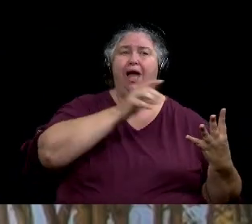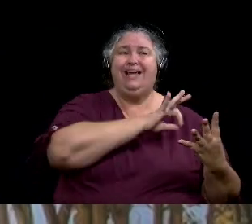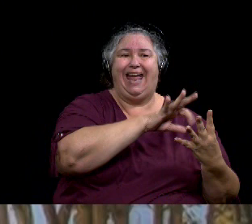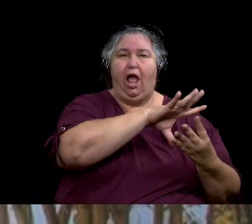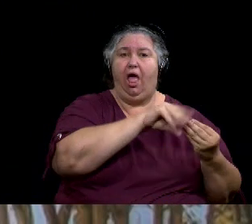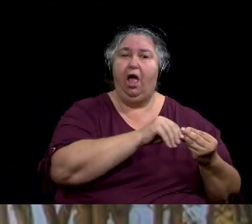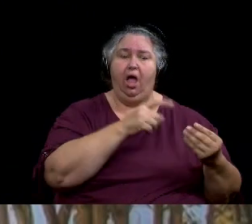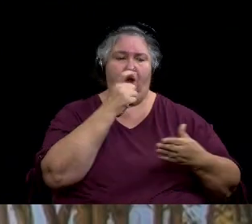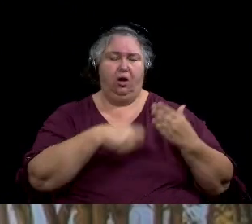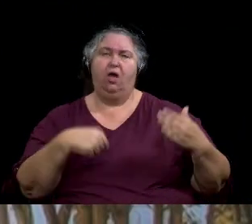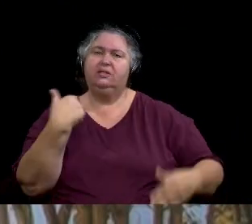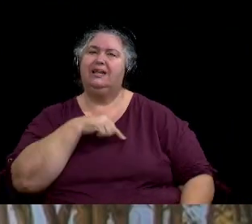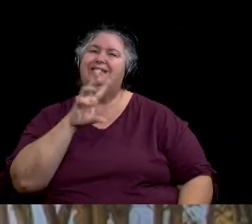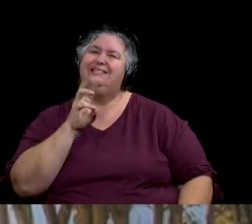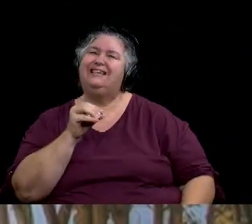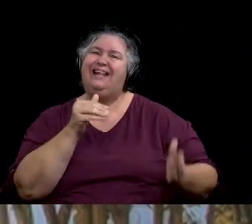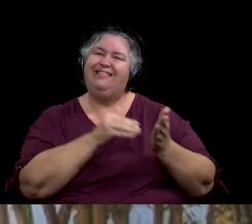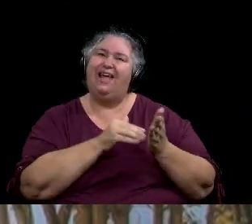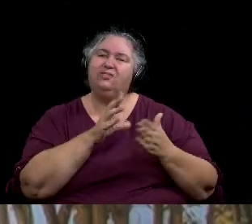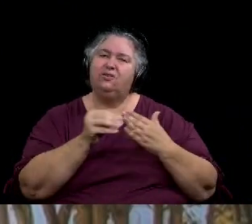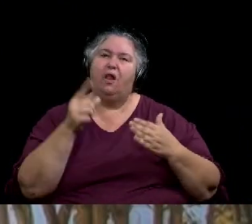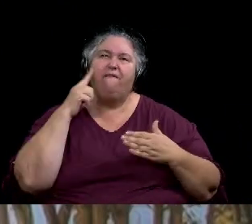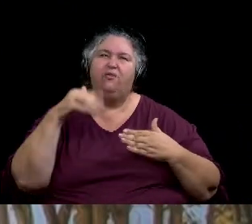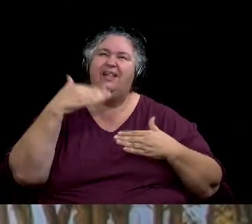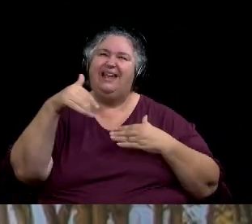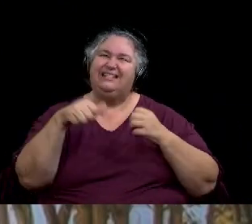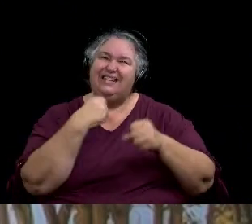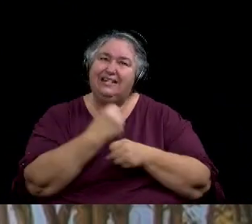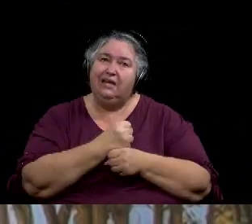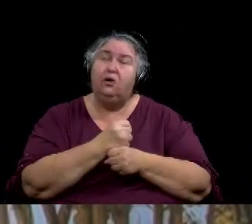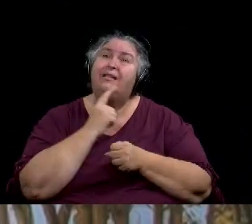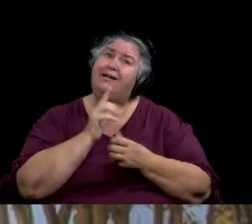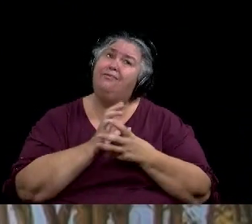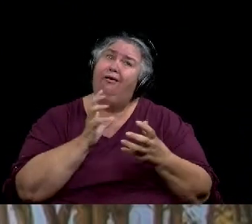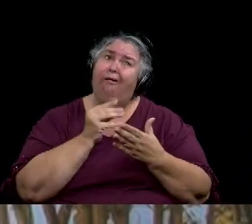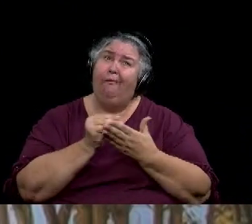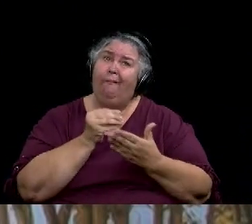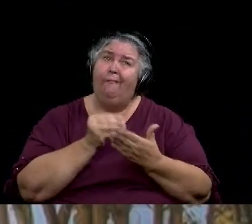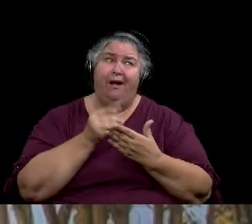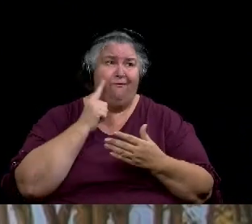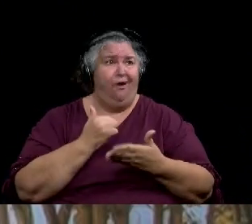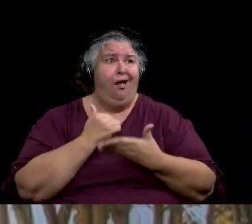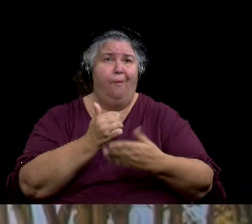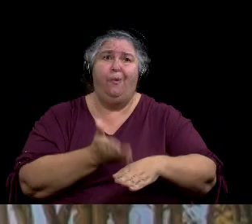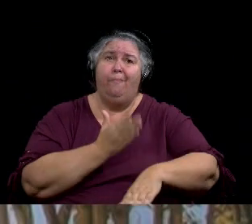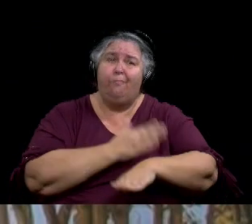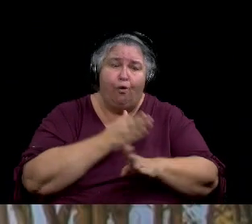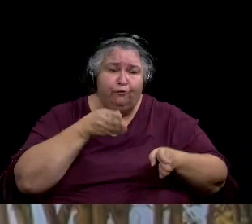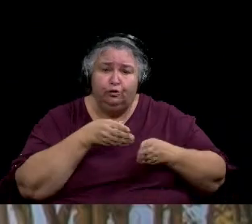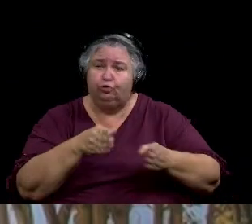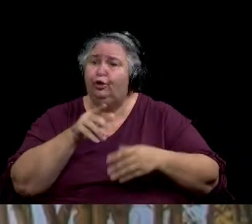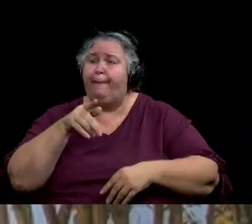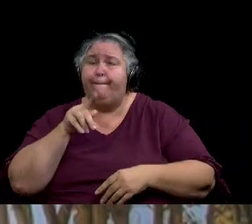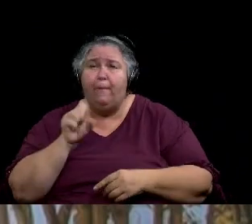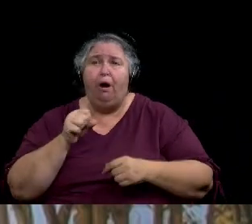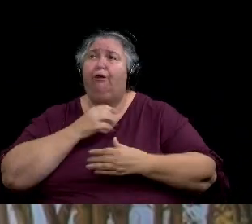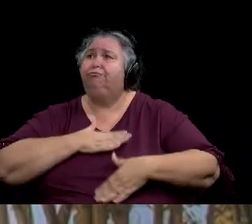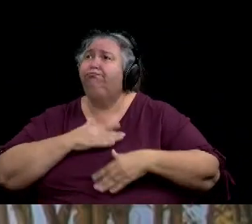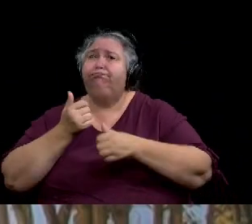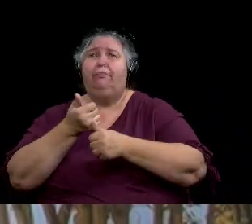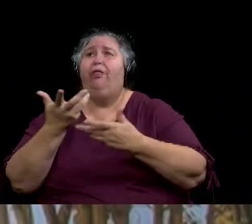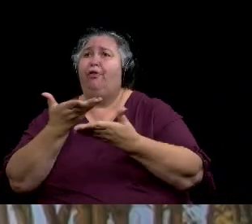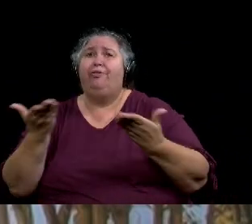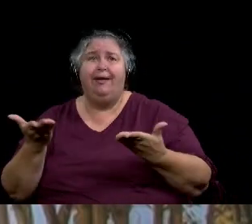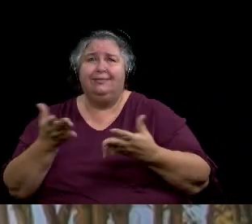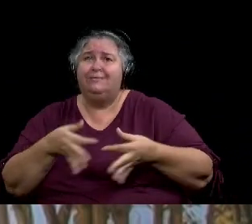our community $60,000 over the next 10 years. That's a lot of money that can go to improving streets, parks, and many other important